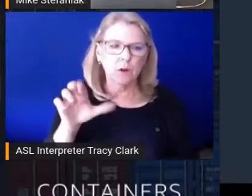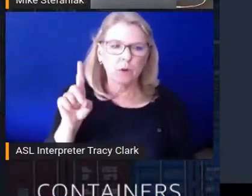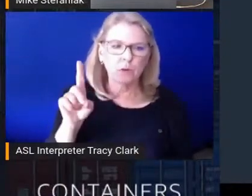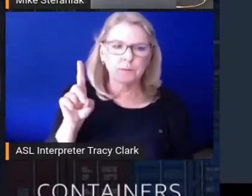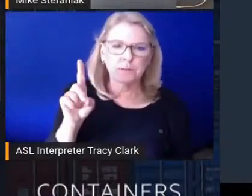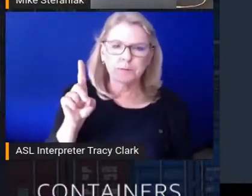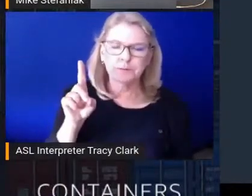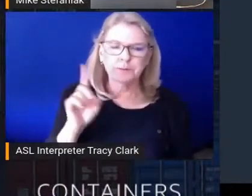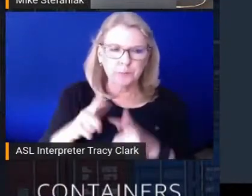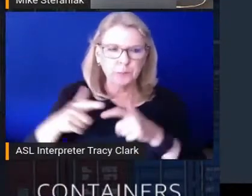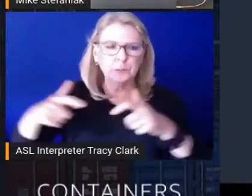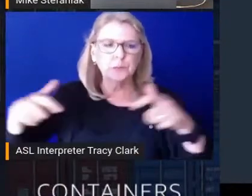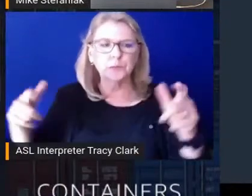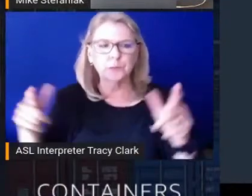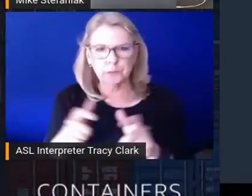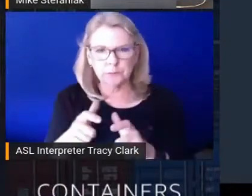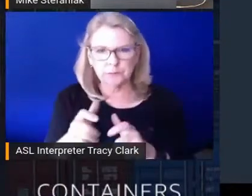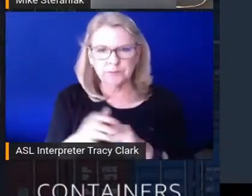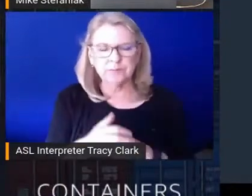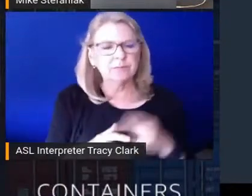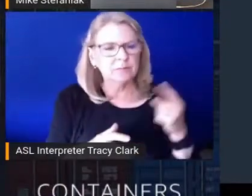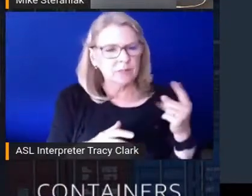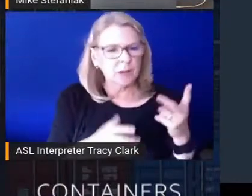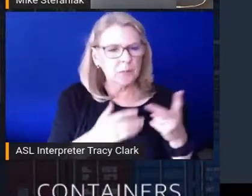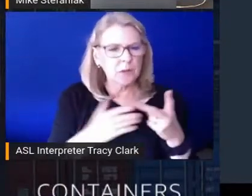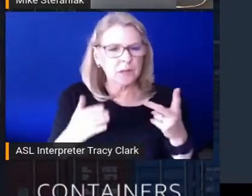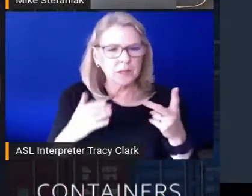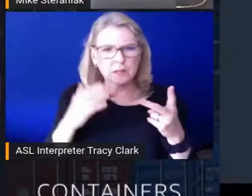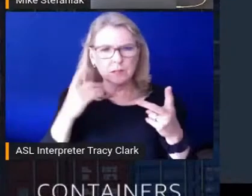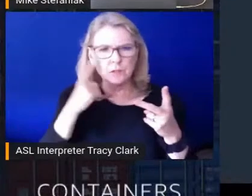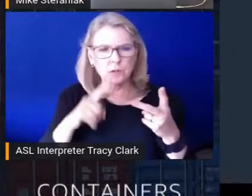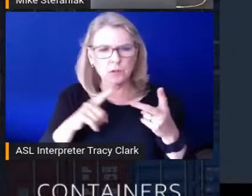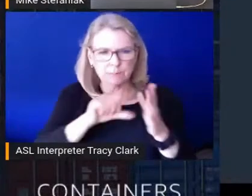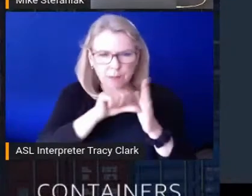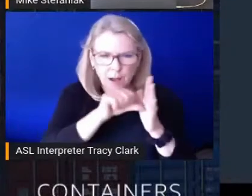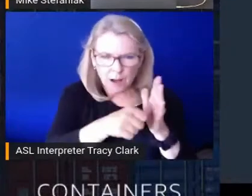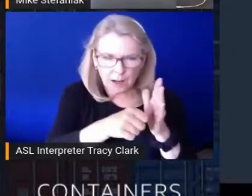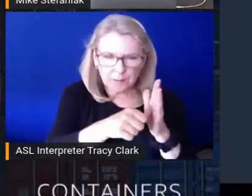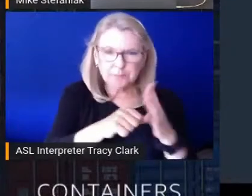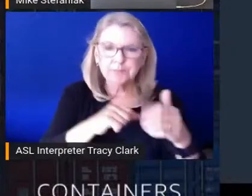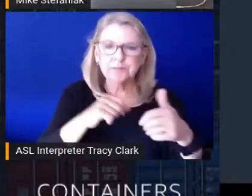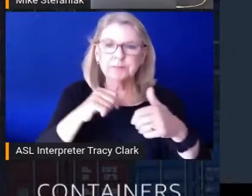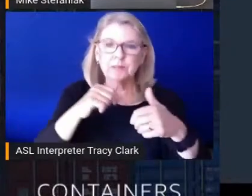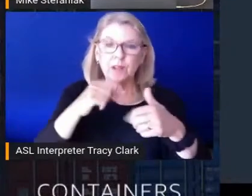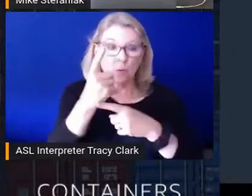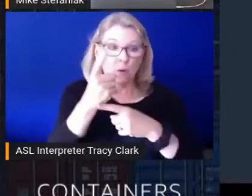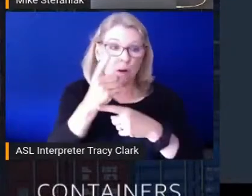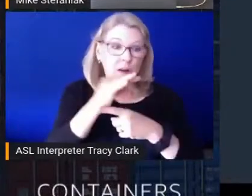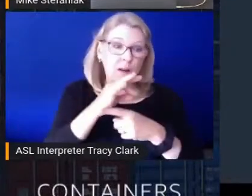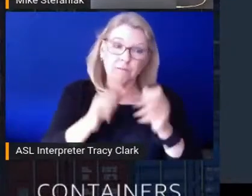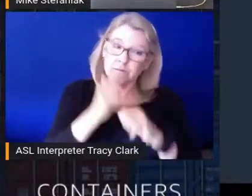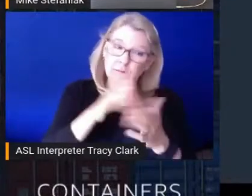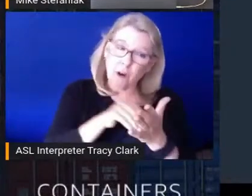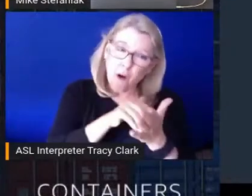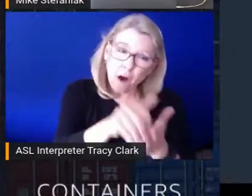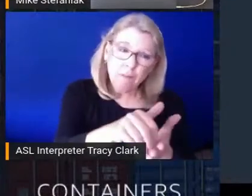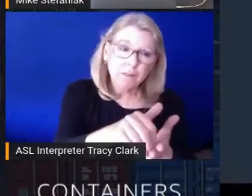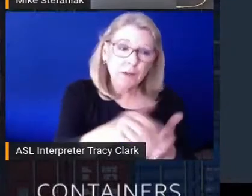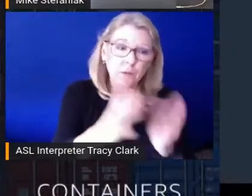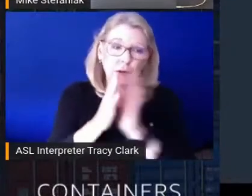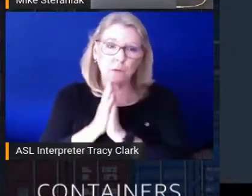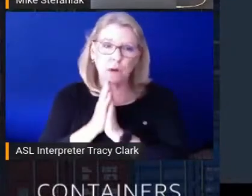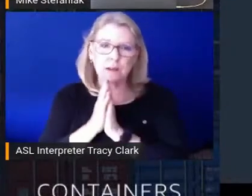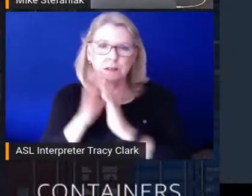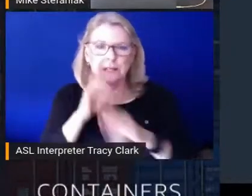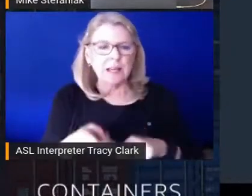So a couple of things to highlight here that we've launched. Probably one of the top feature requests since we launched EKS was increased pod